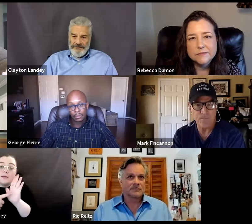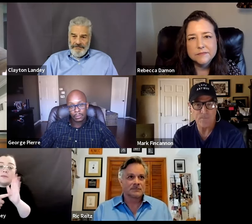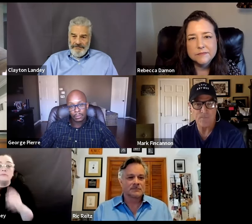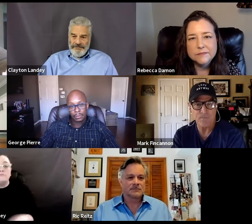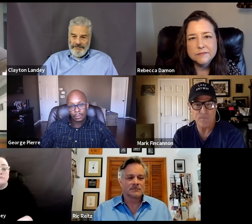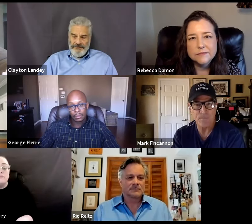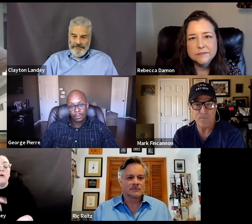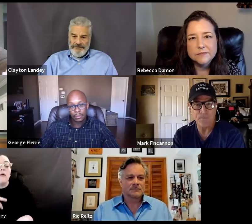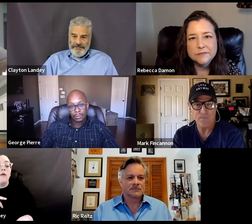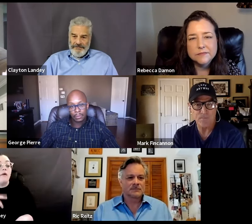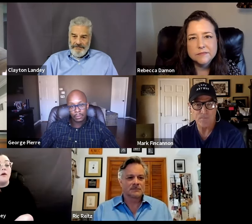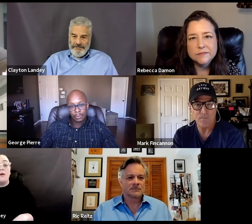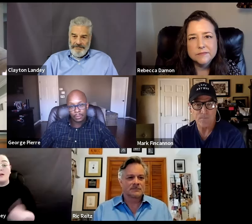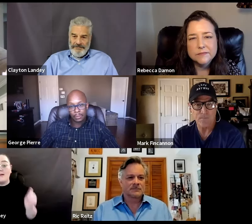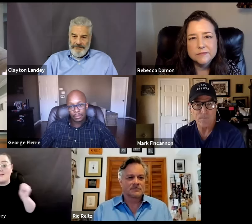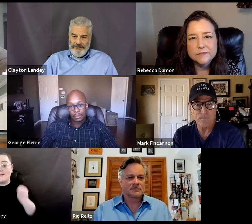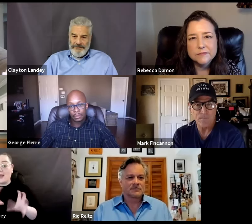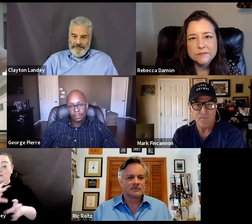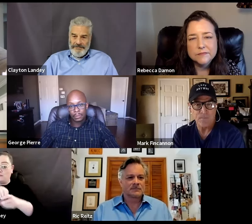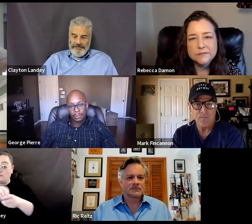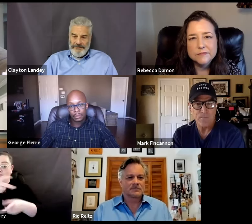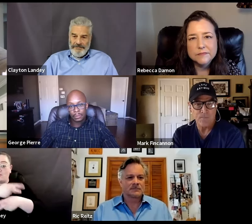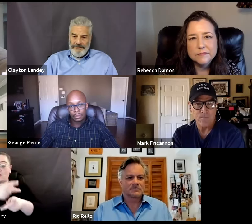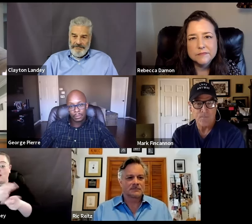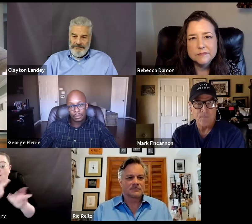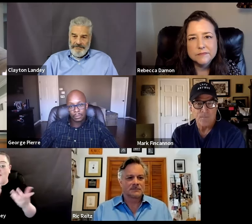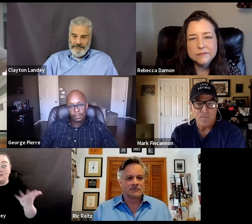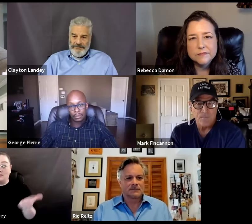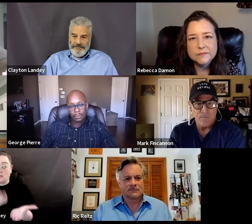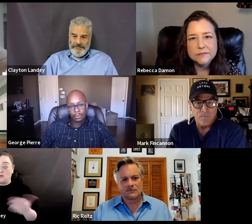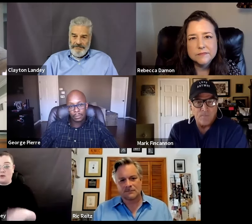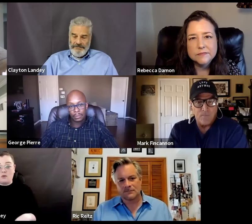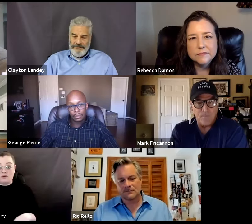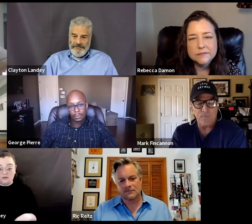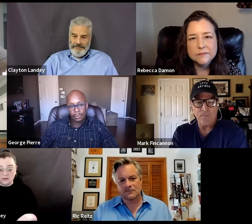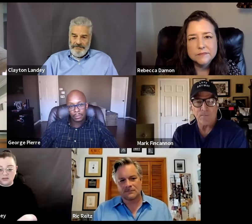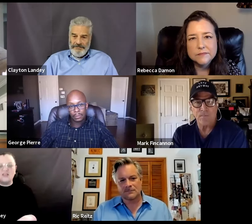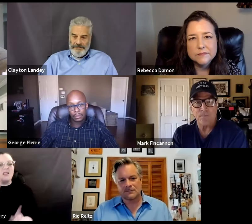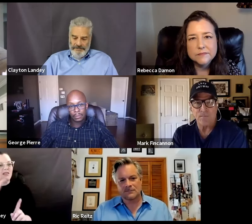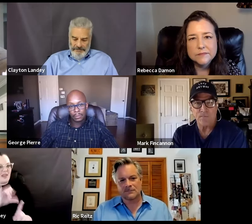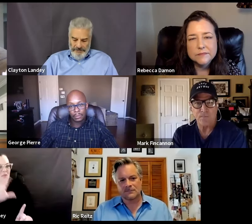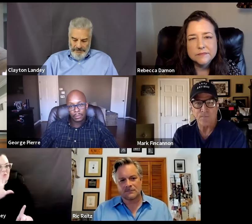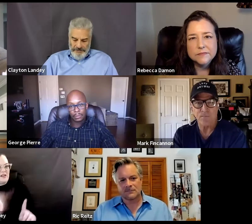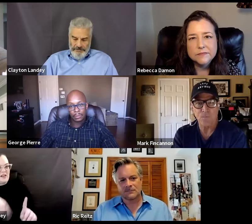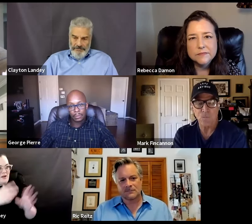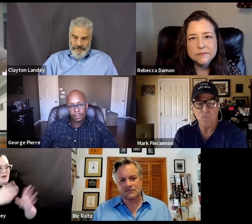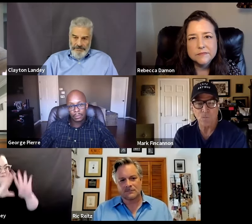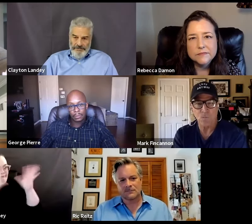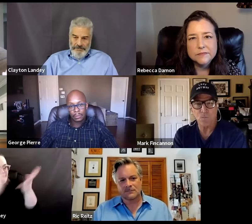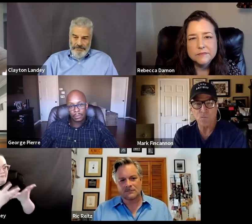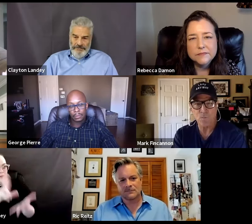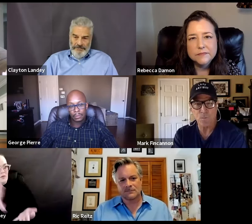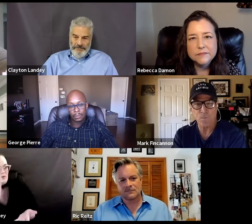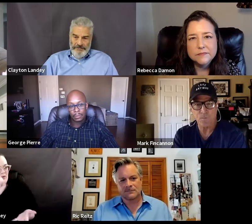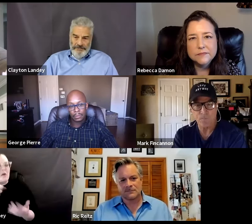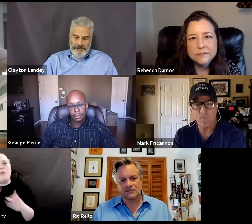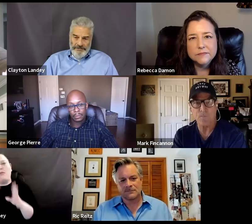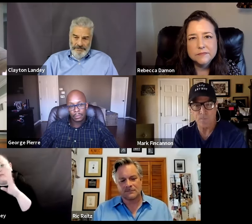active production market in our country, that's what this is today. Even though we're talking about Atlanta, we're actually using it as an